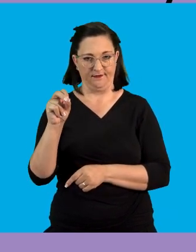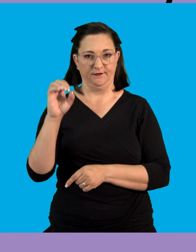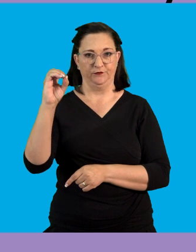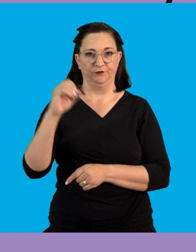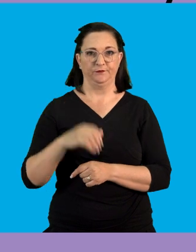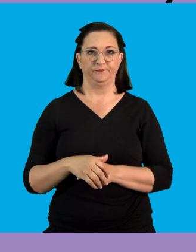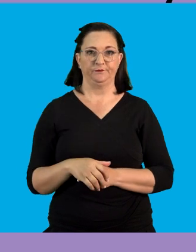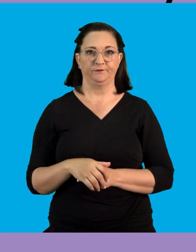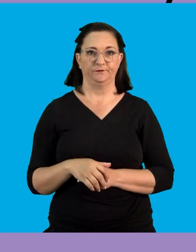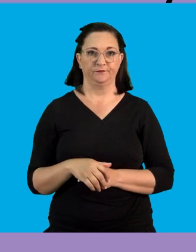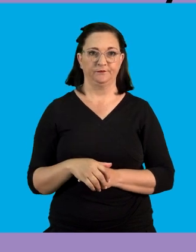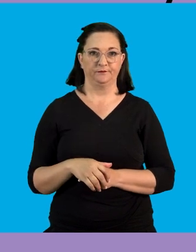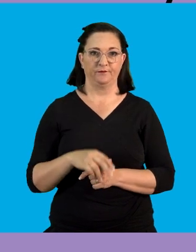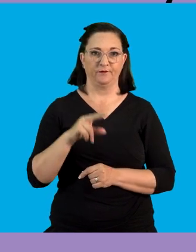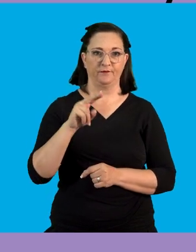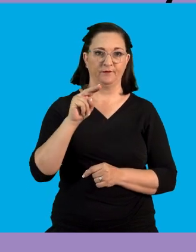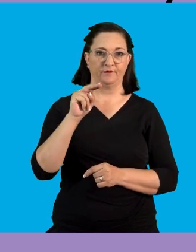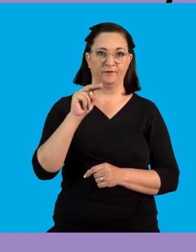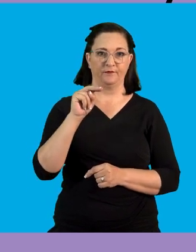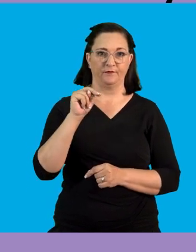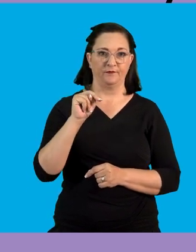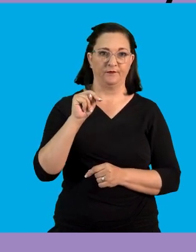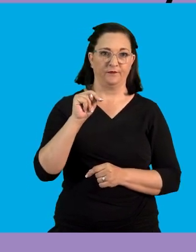EFI equals to 180 degrees.